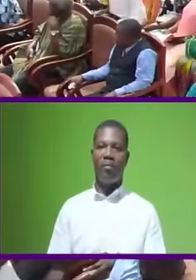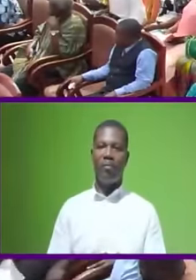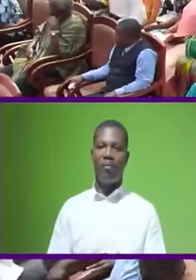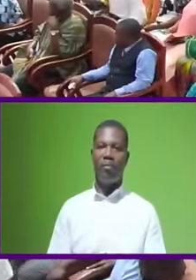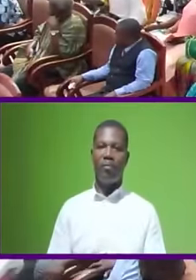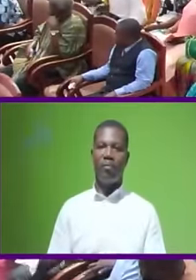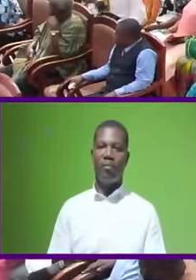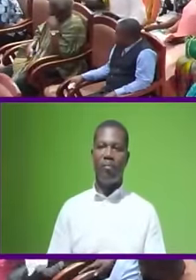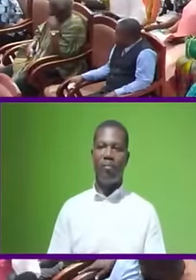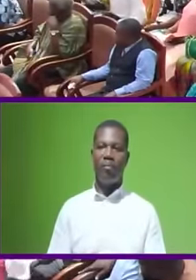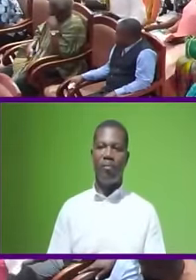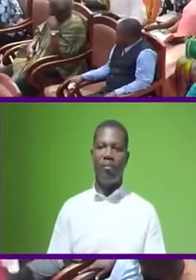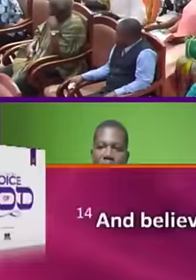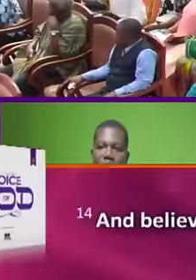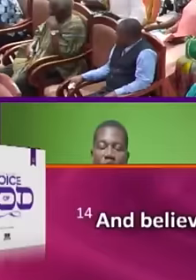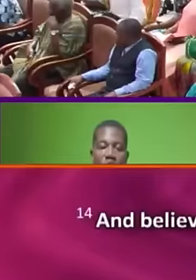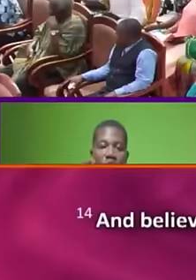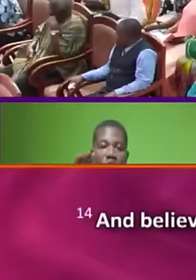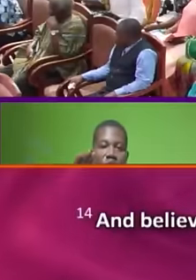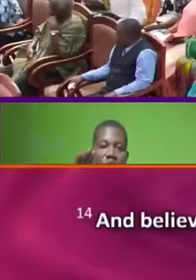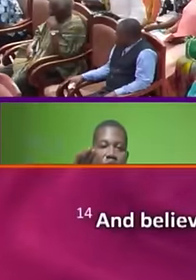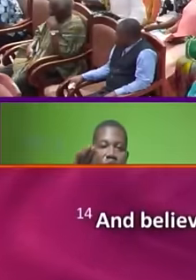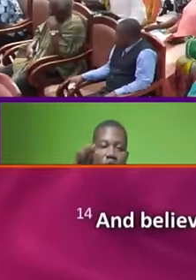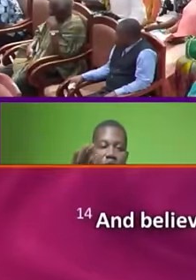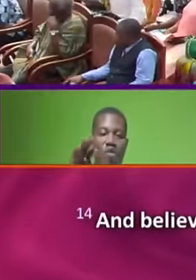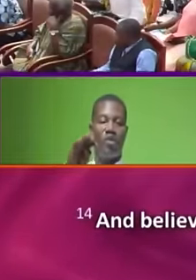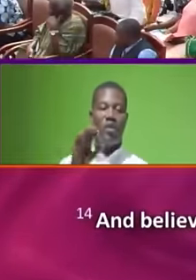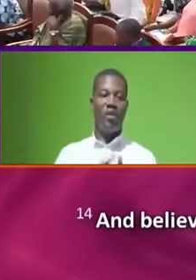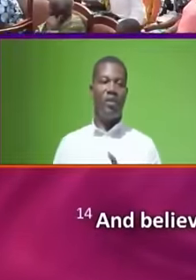Yes. 14. 14.